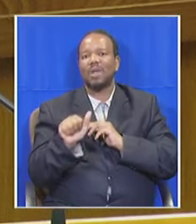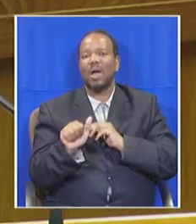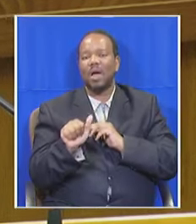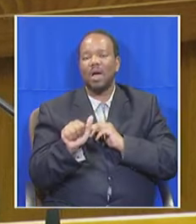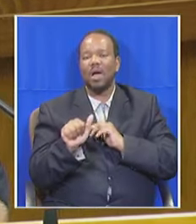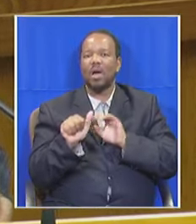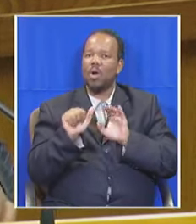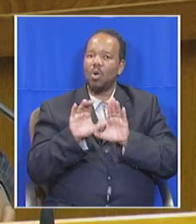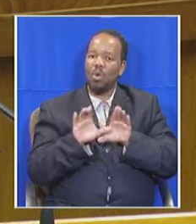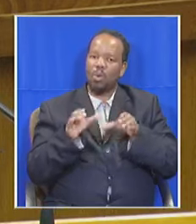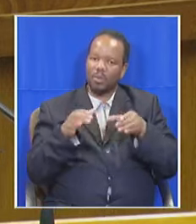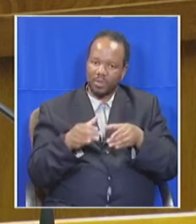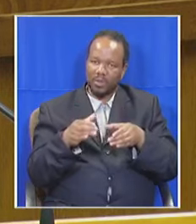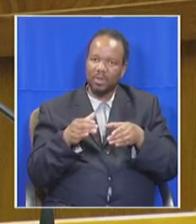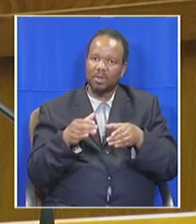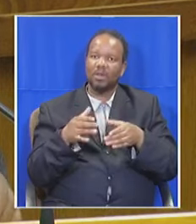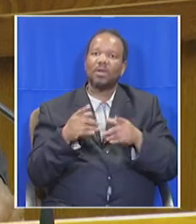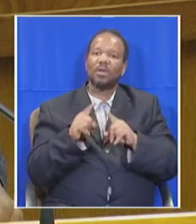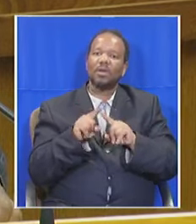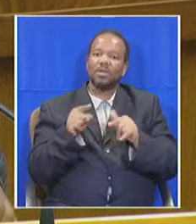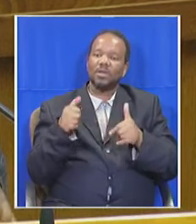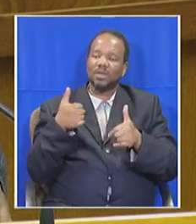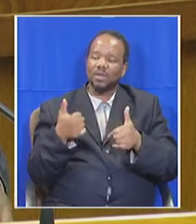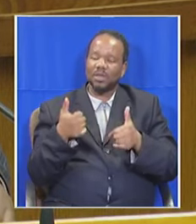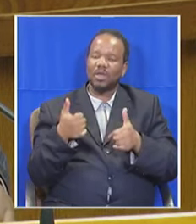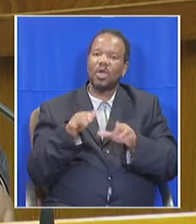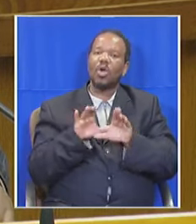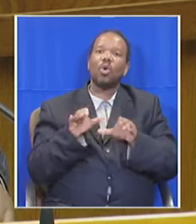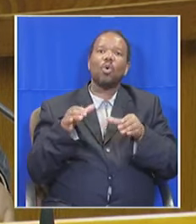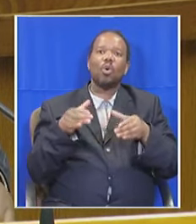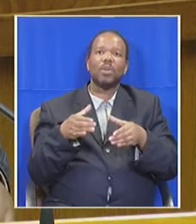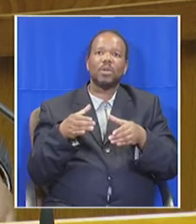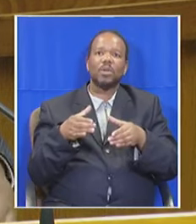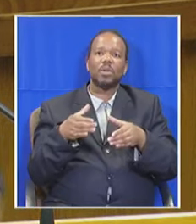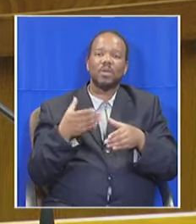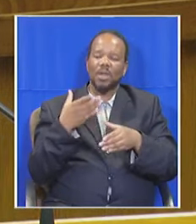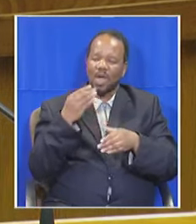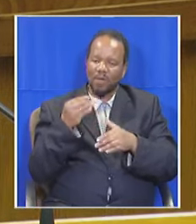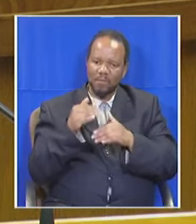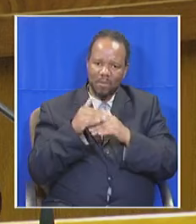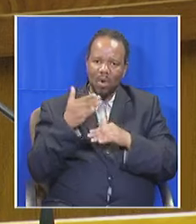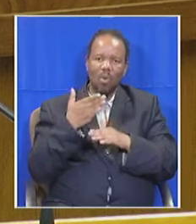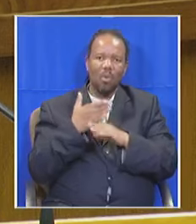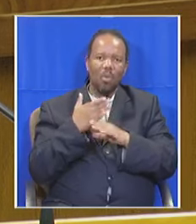you that the committee has been seized with the task of considering and discussing the Traditional Leadership and